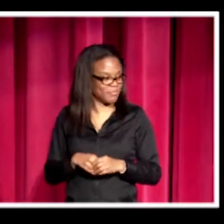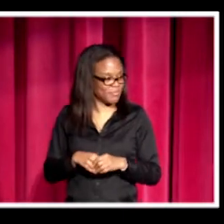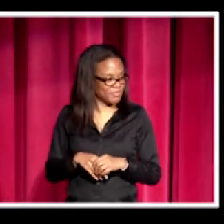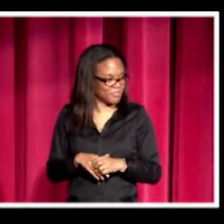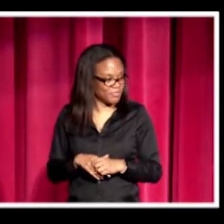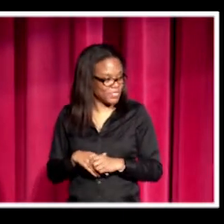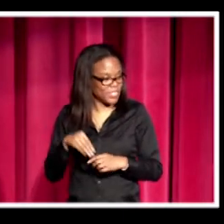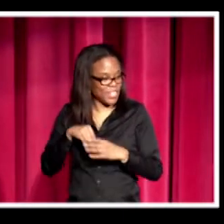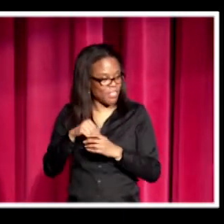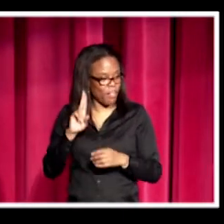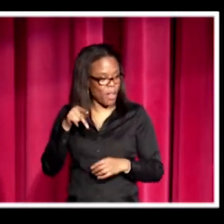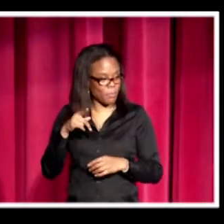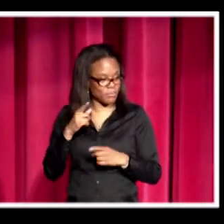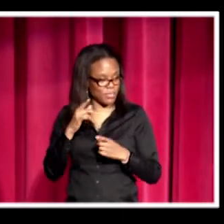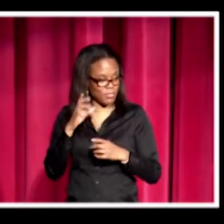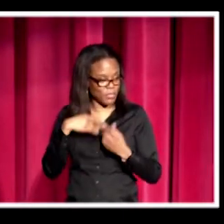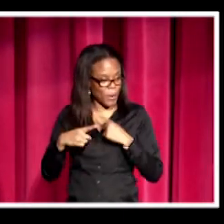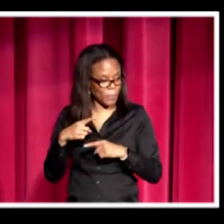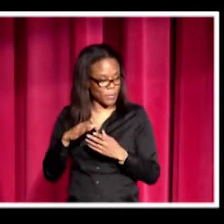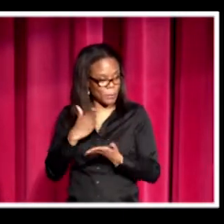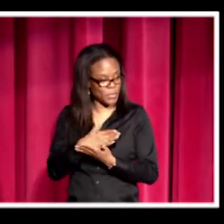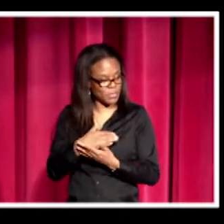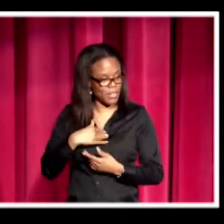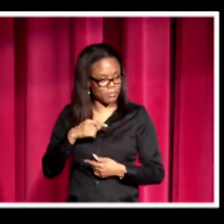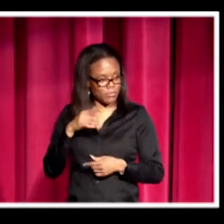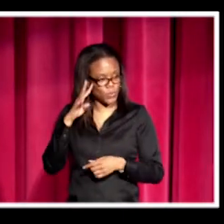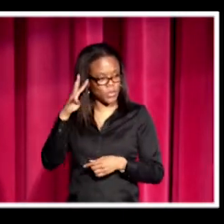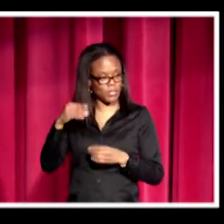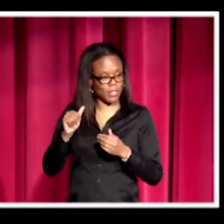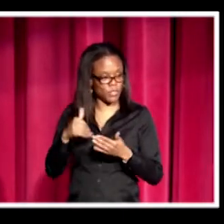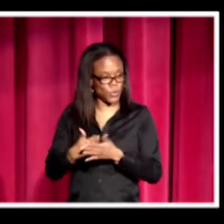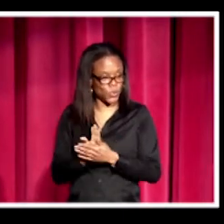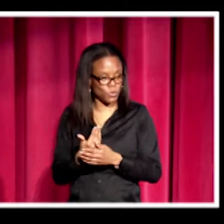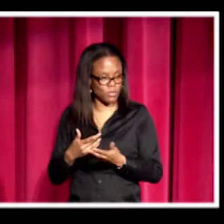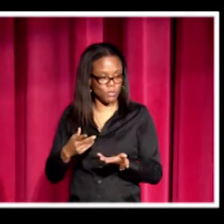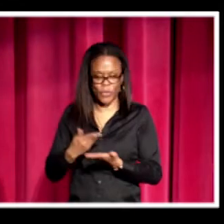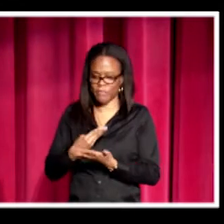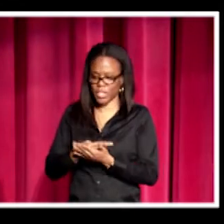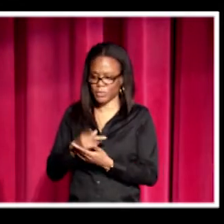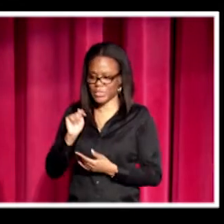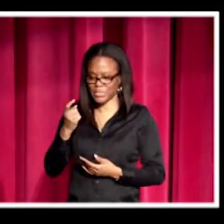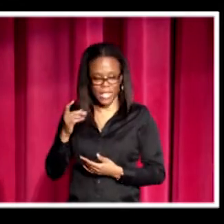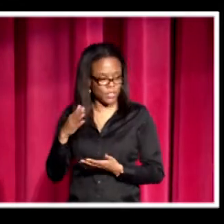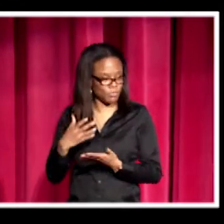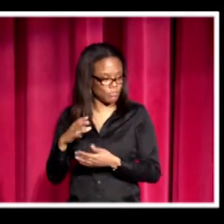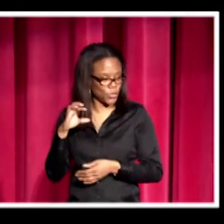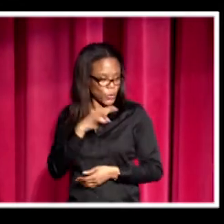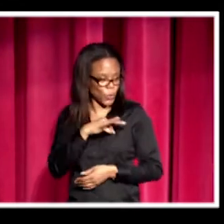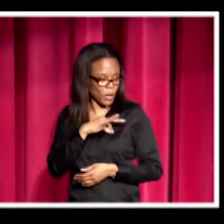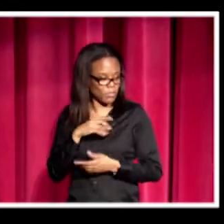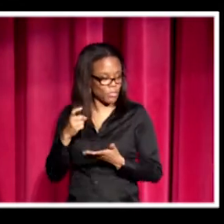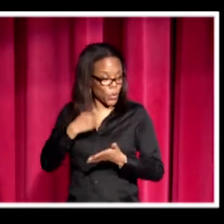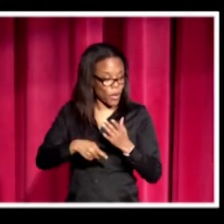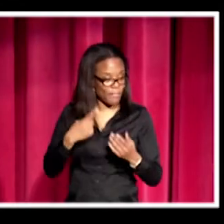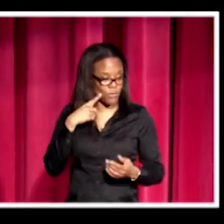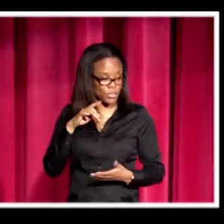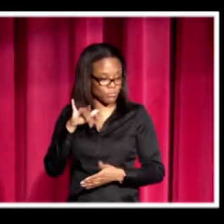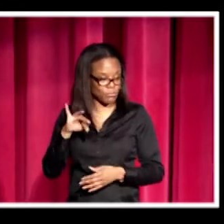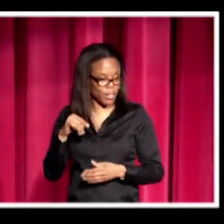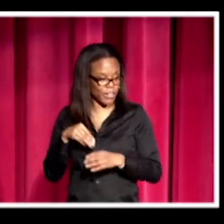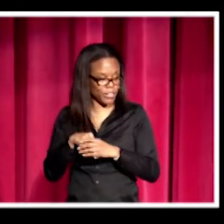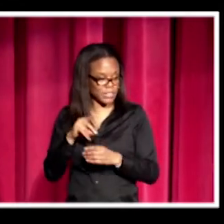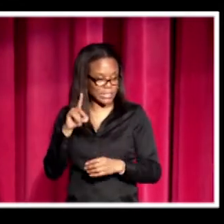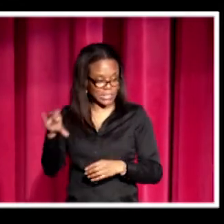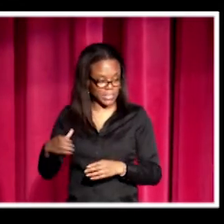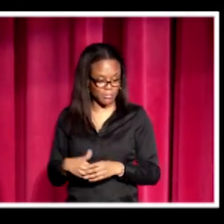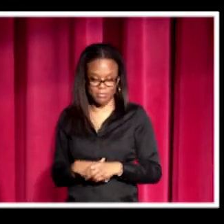in my upcoming budget, I am creating a new refundable tax credit to help lower the cost of childcare in